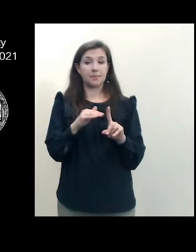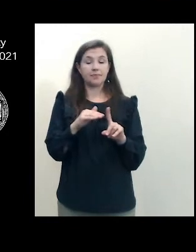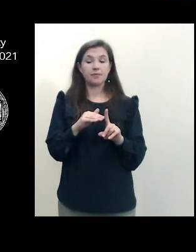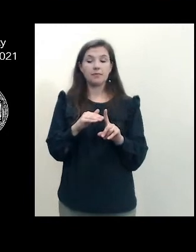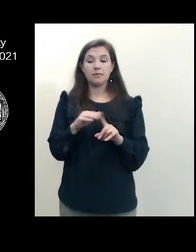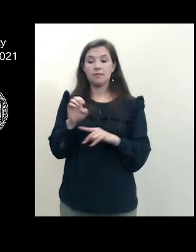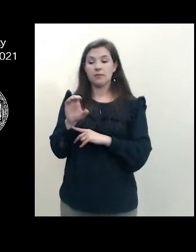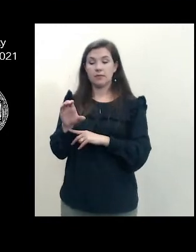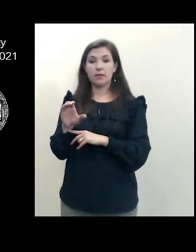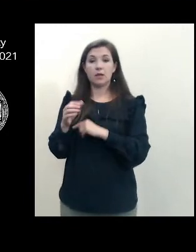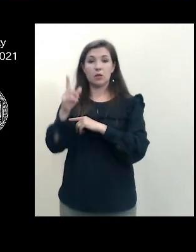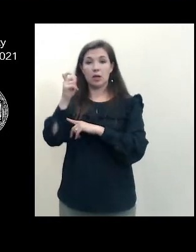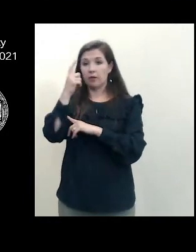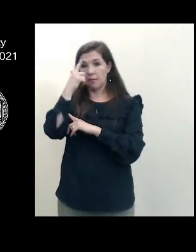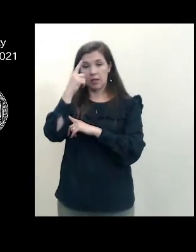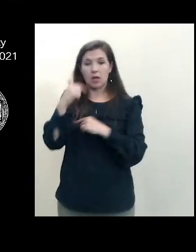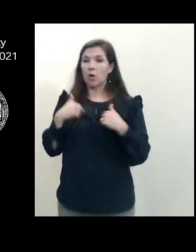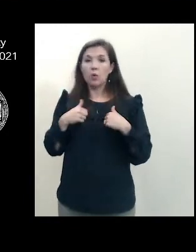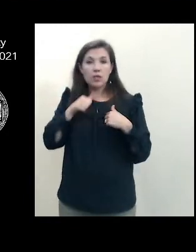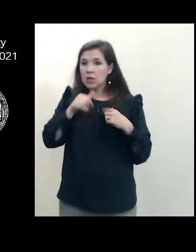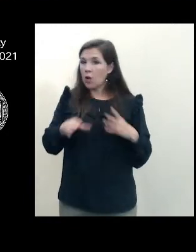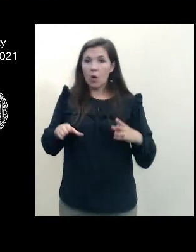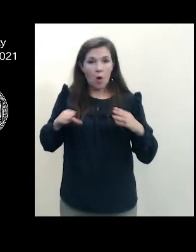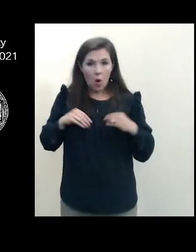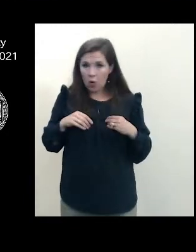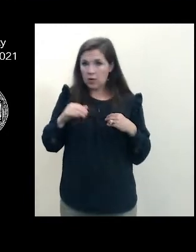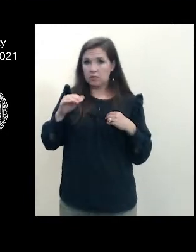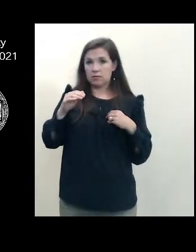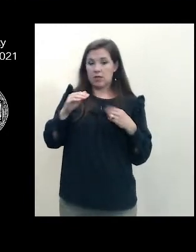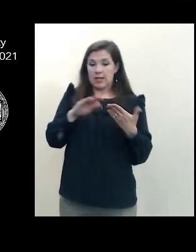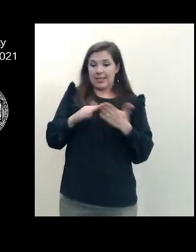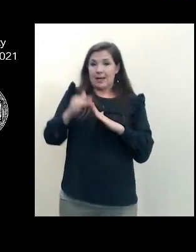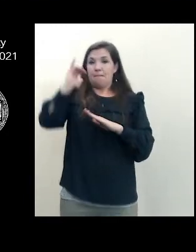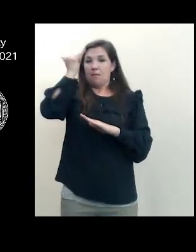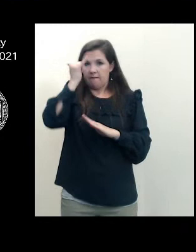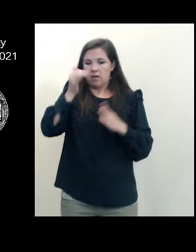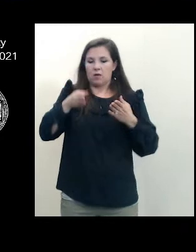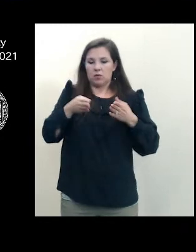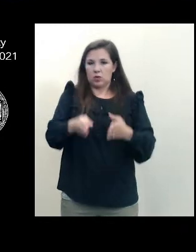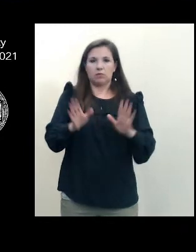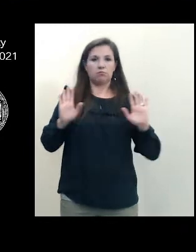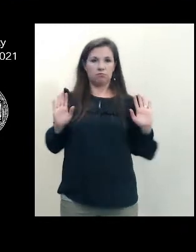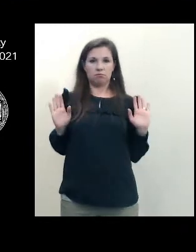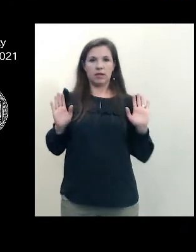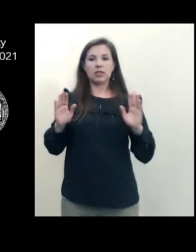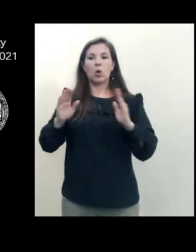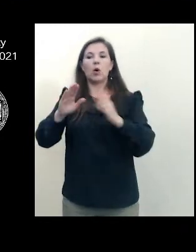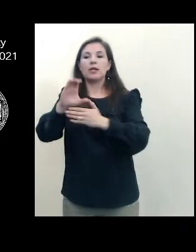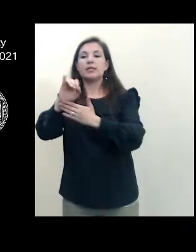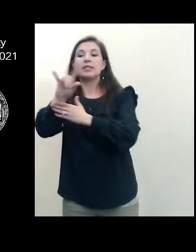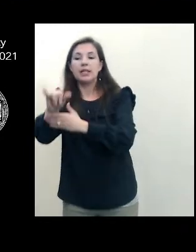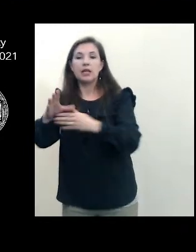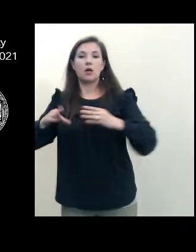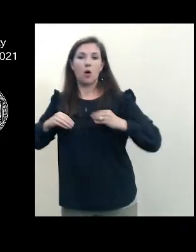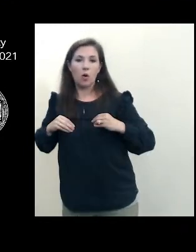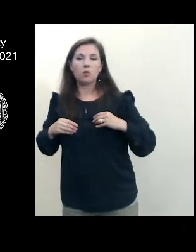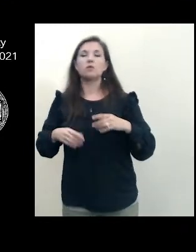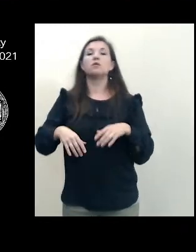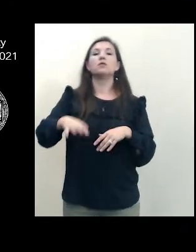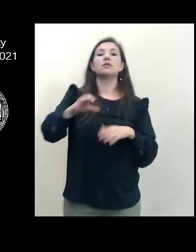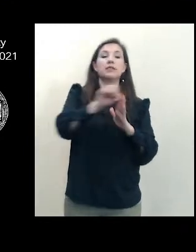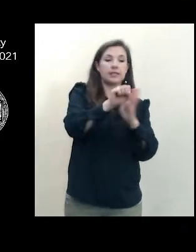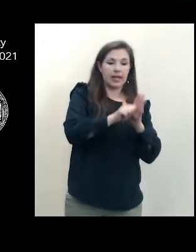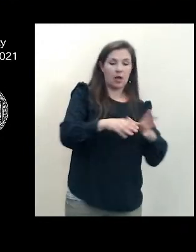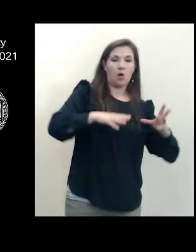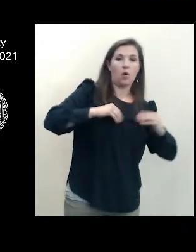government, does not own a single lane mile of road in the city of Buffalo. It's either owned by the city or the state. So all these other spending